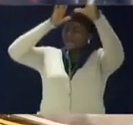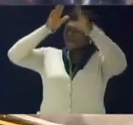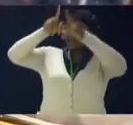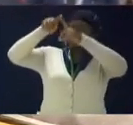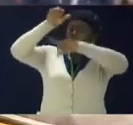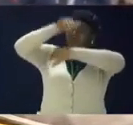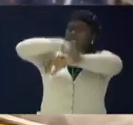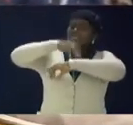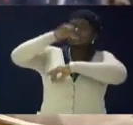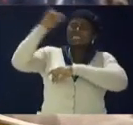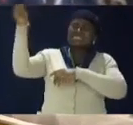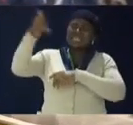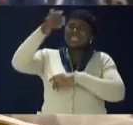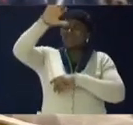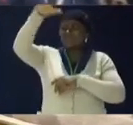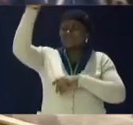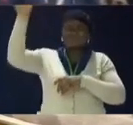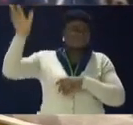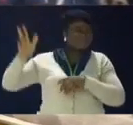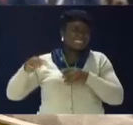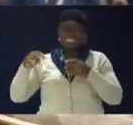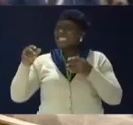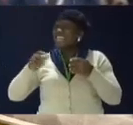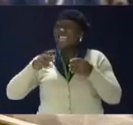they will never lack.